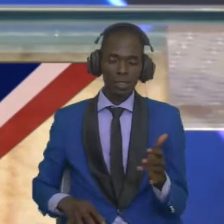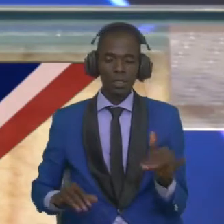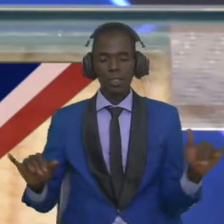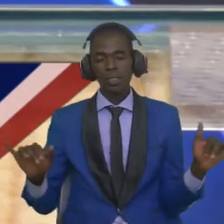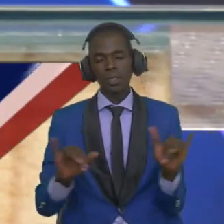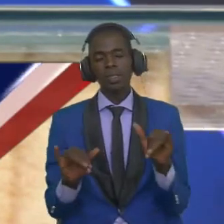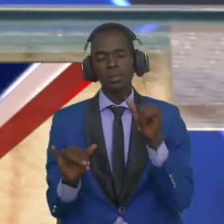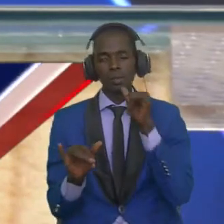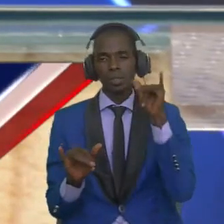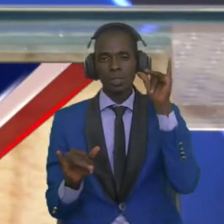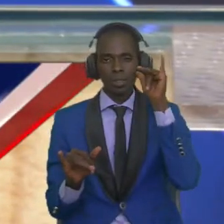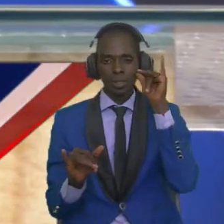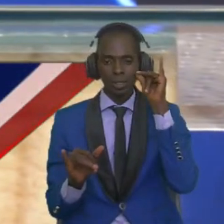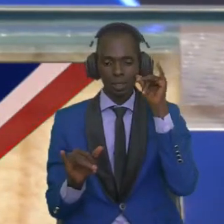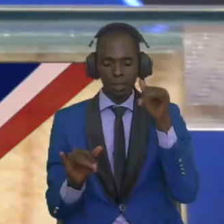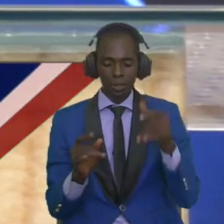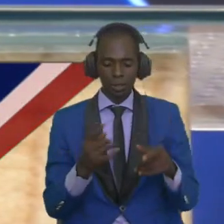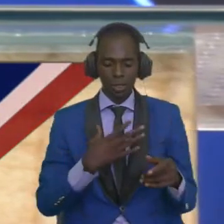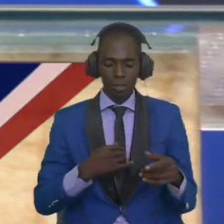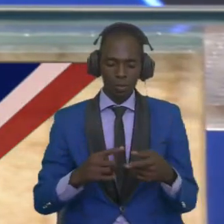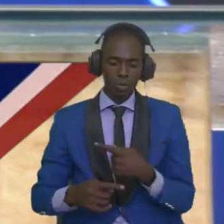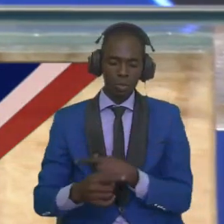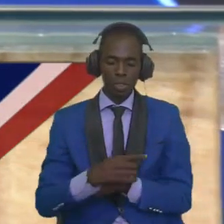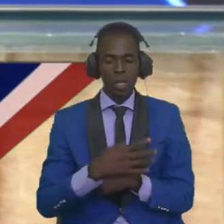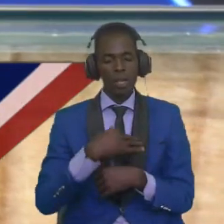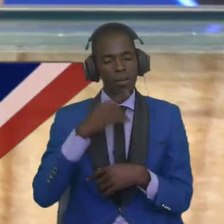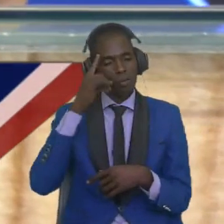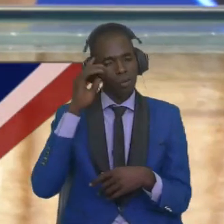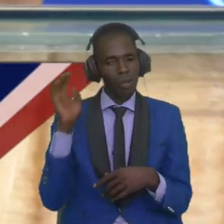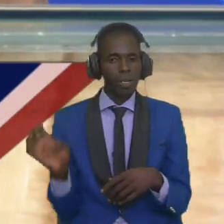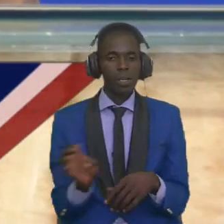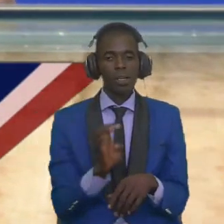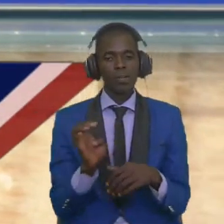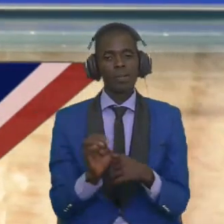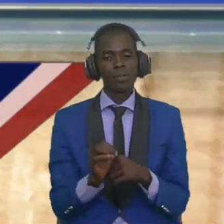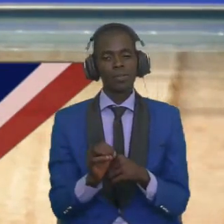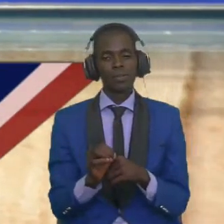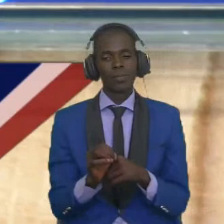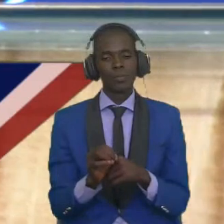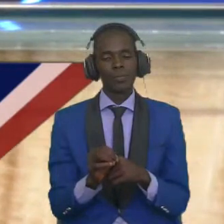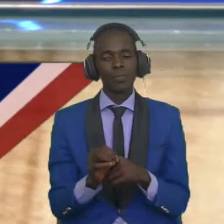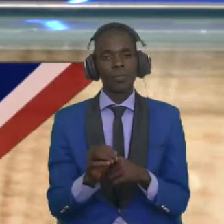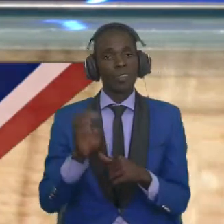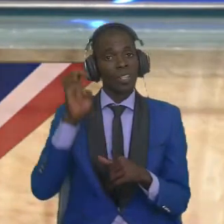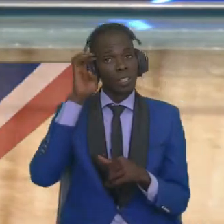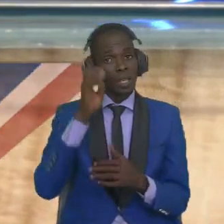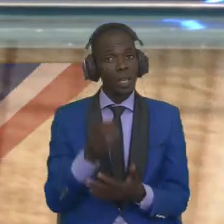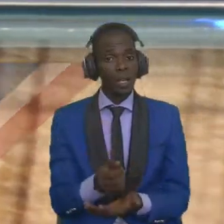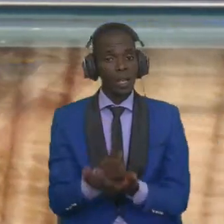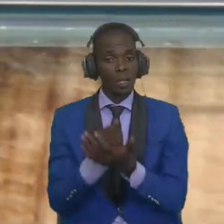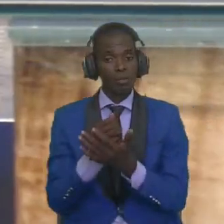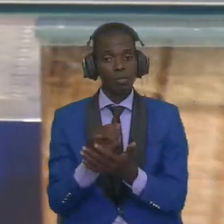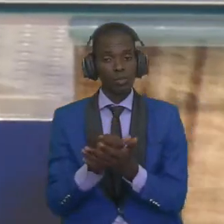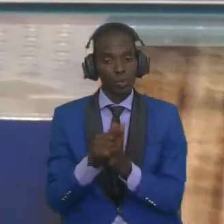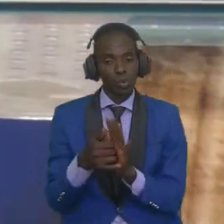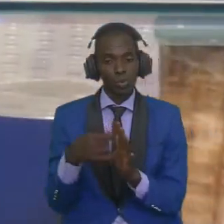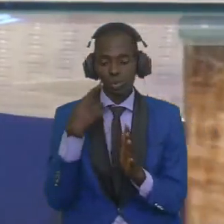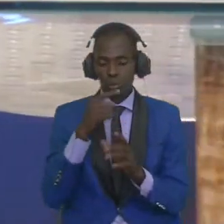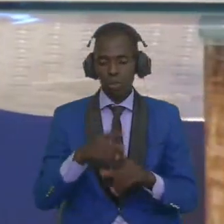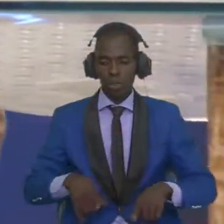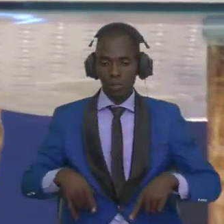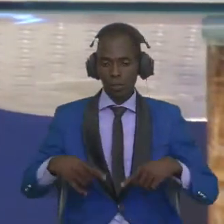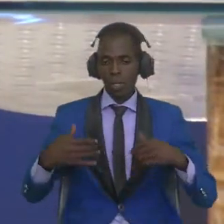yesterday and today and forever. He helped those who lived and those who